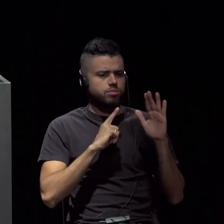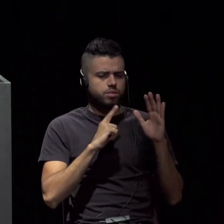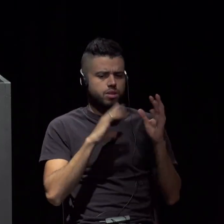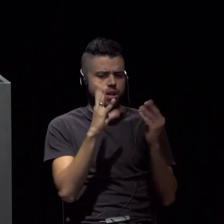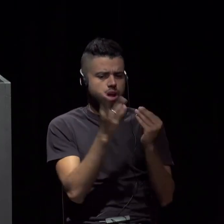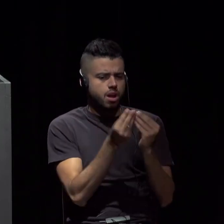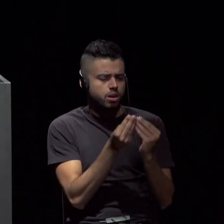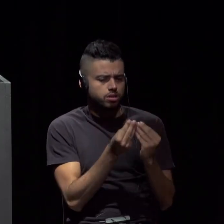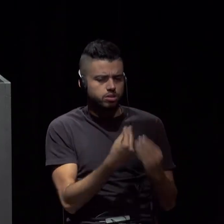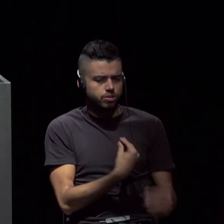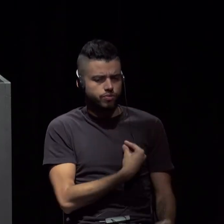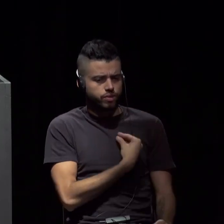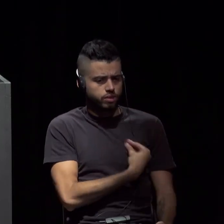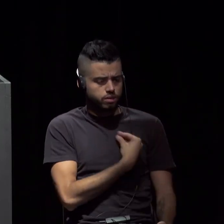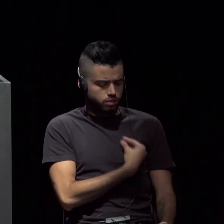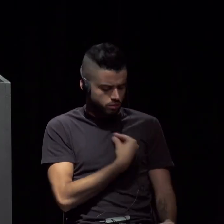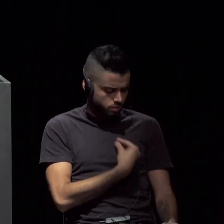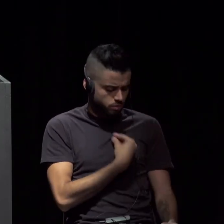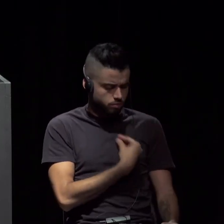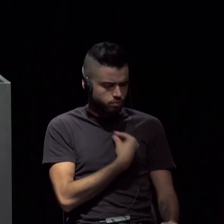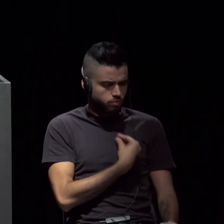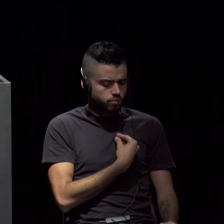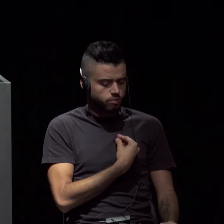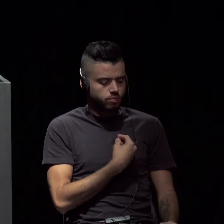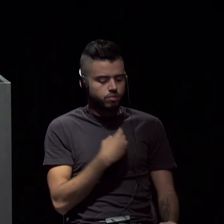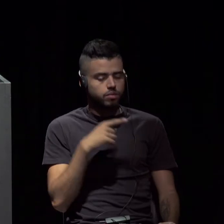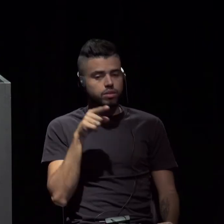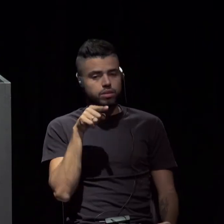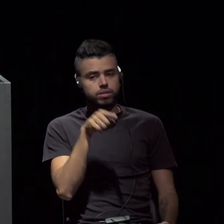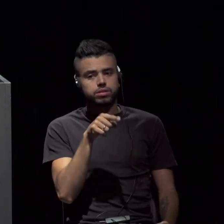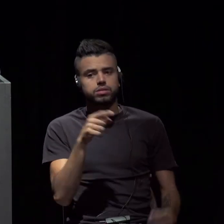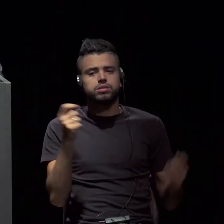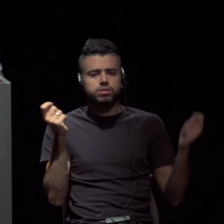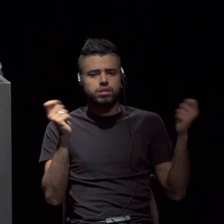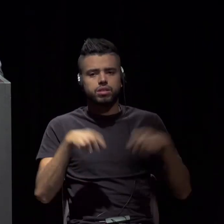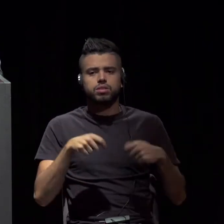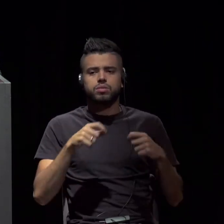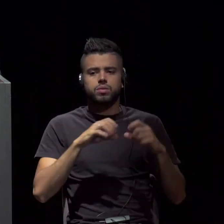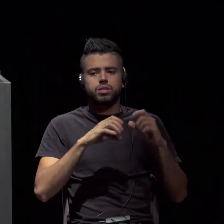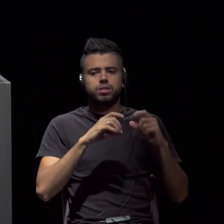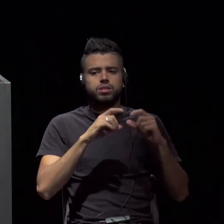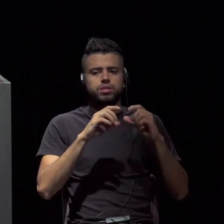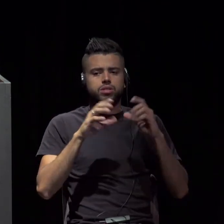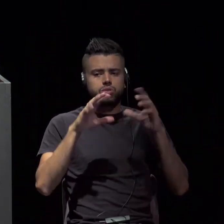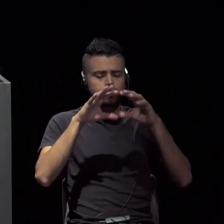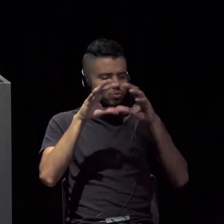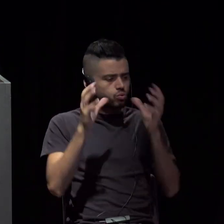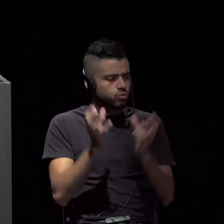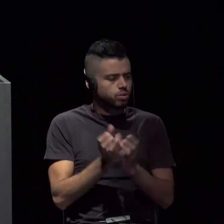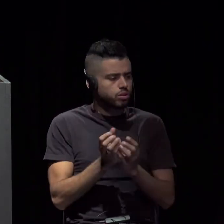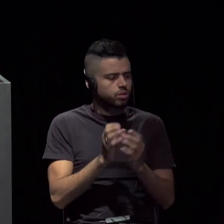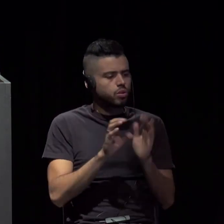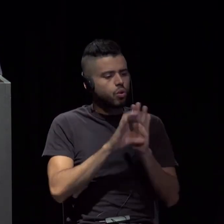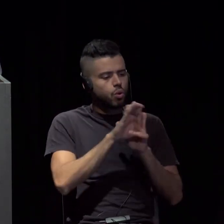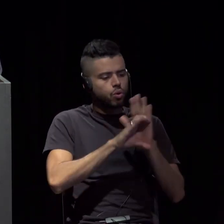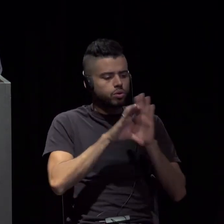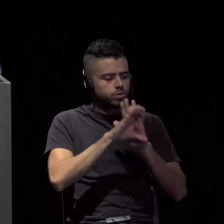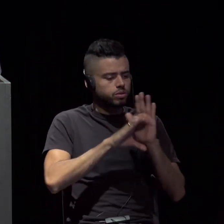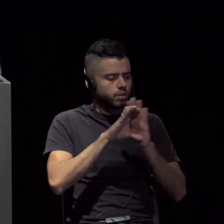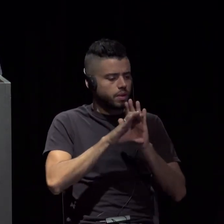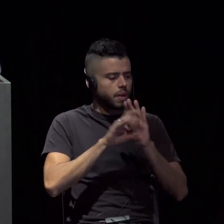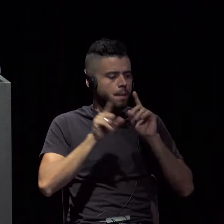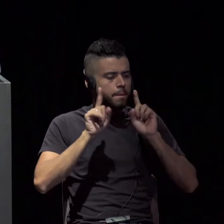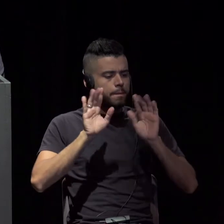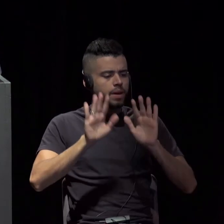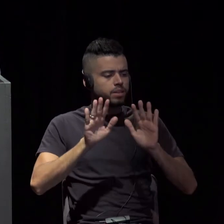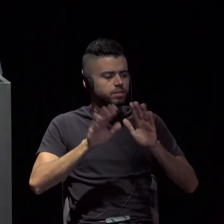could be described as conceptual sculptures. But given their impressive materiality and the